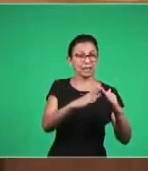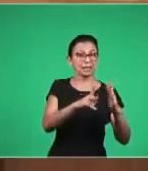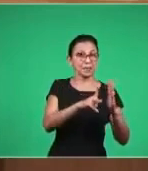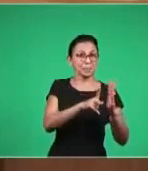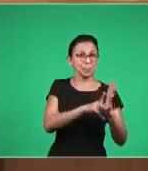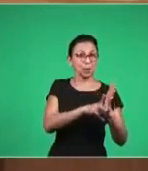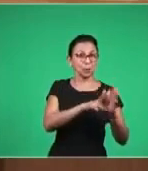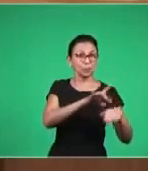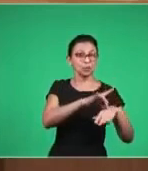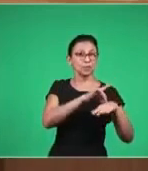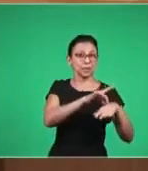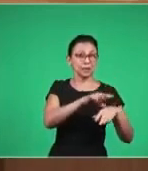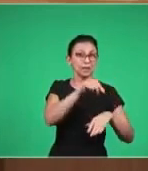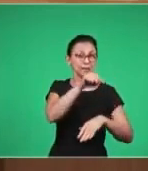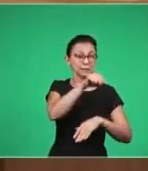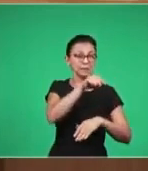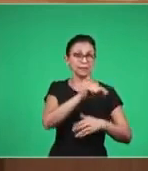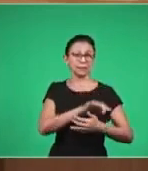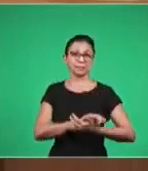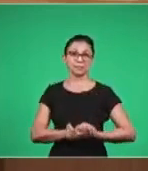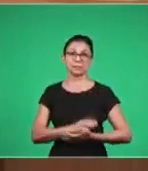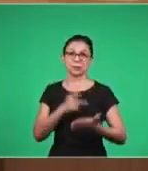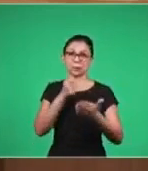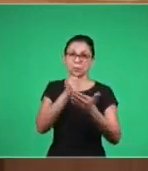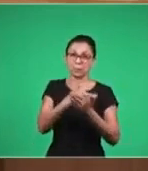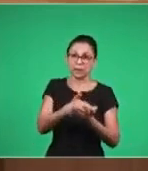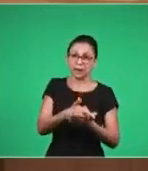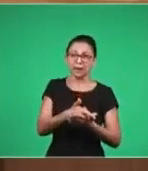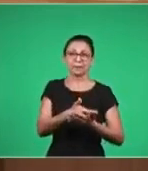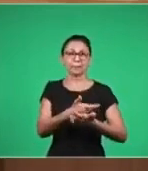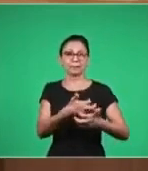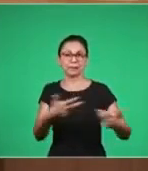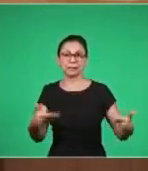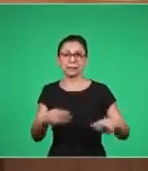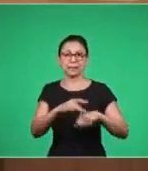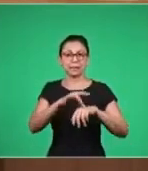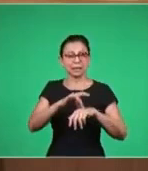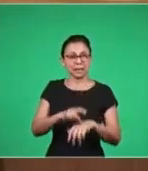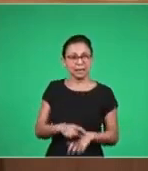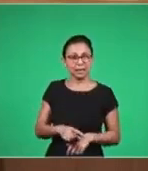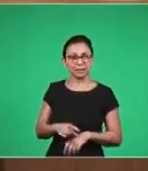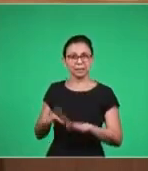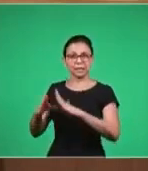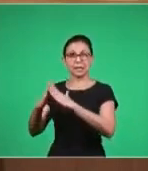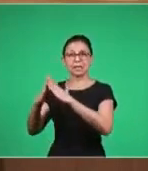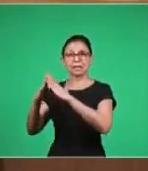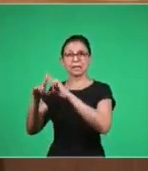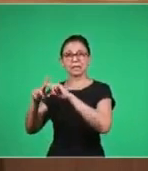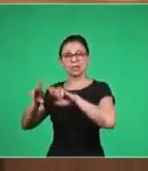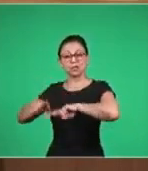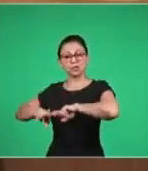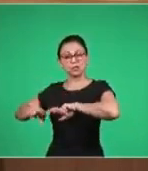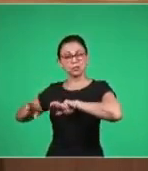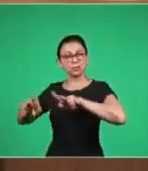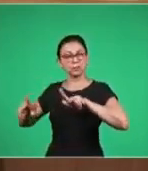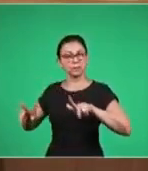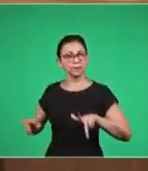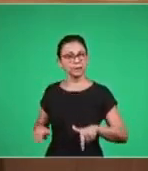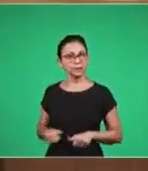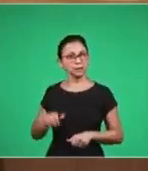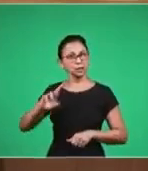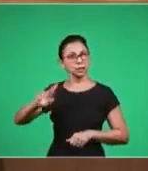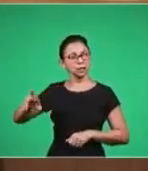There are other places where you could go and do that, but the church is not the place to do that. The